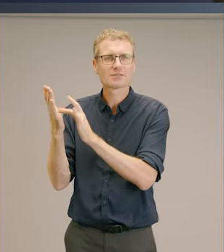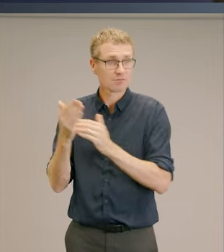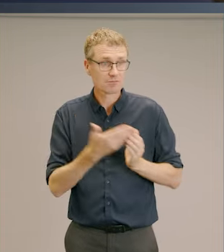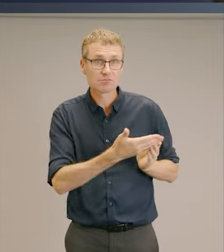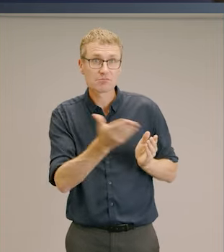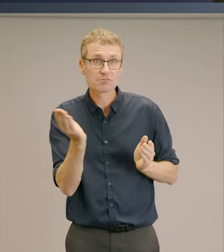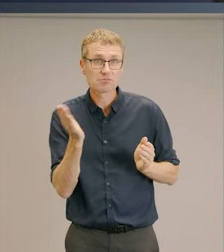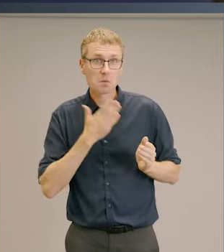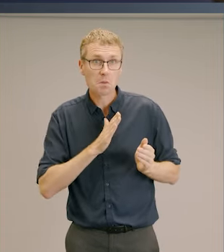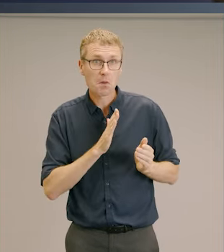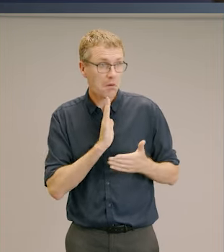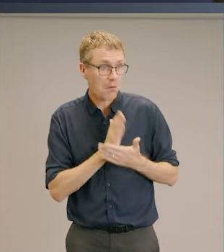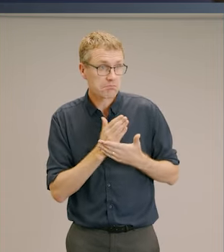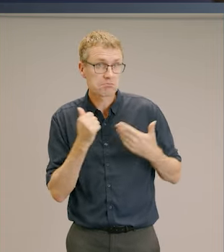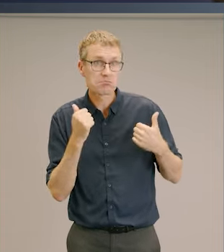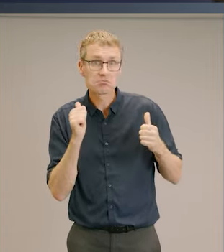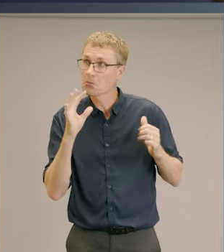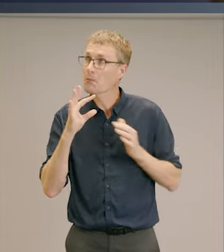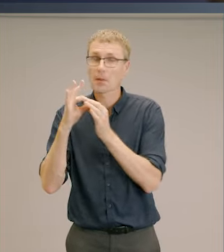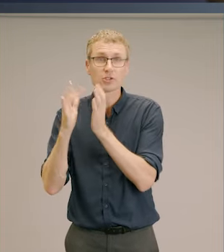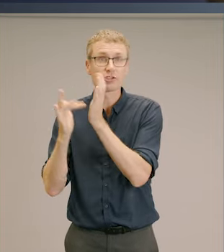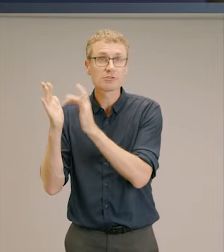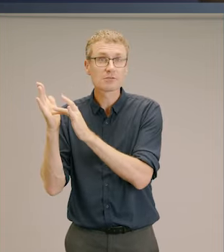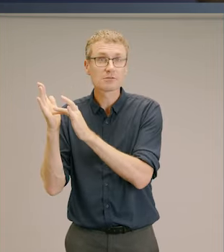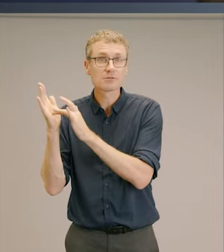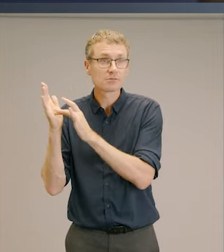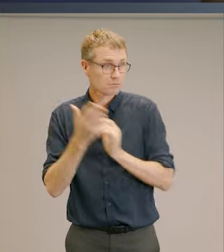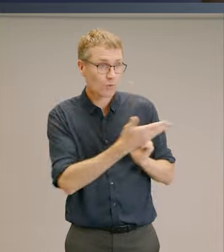genuinely encounter Jesus. So if